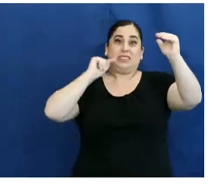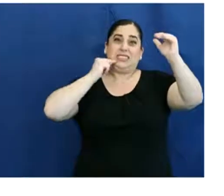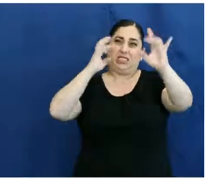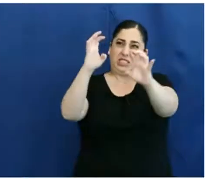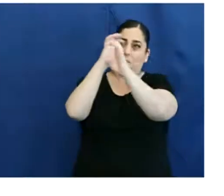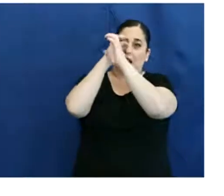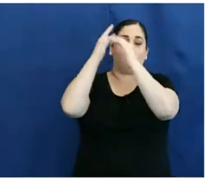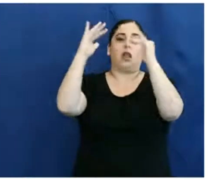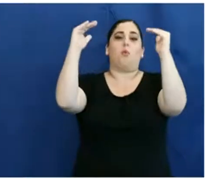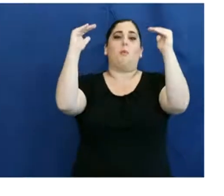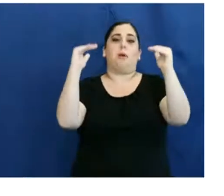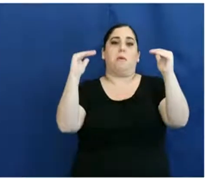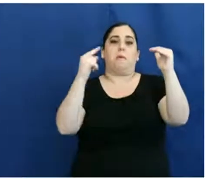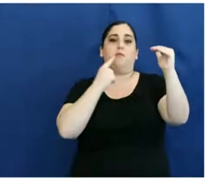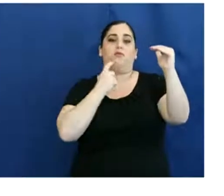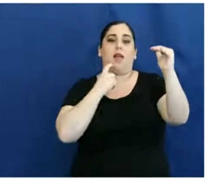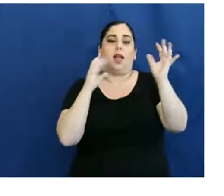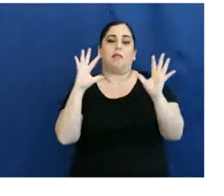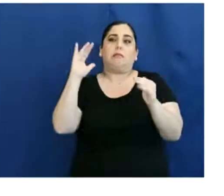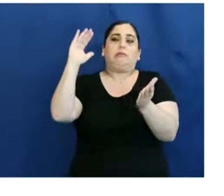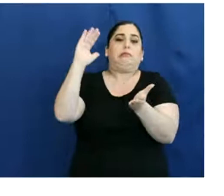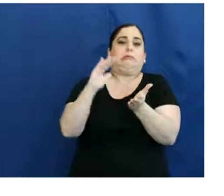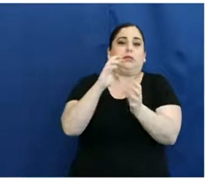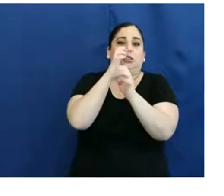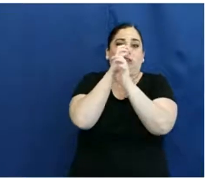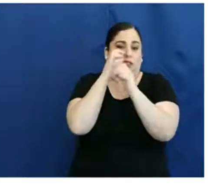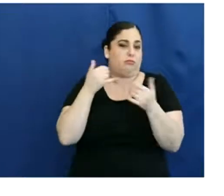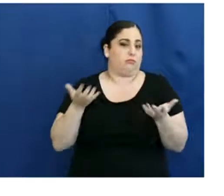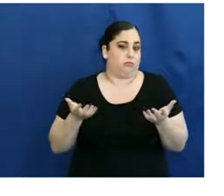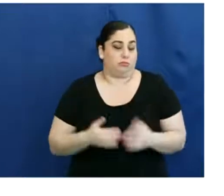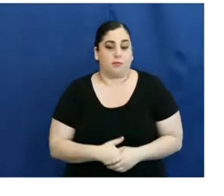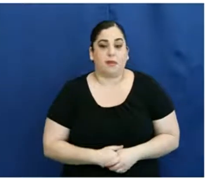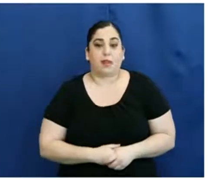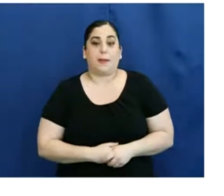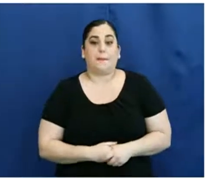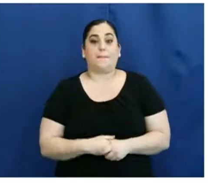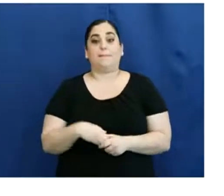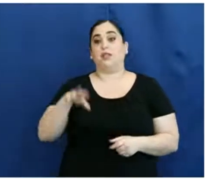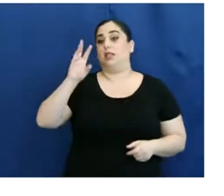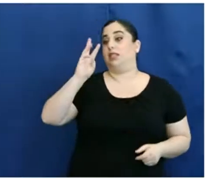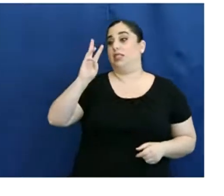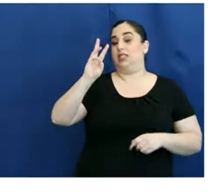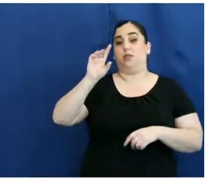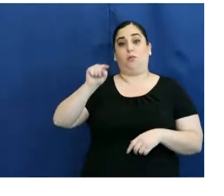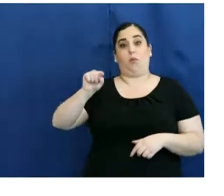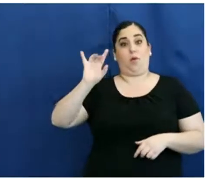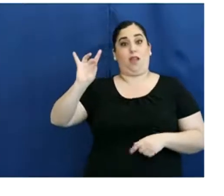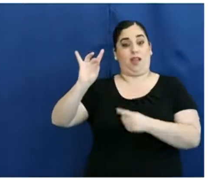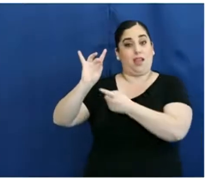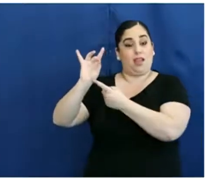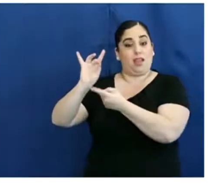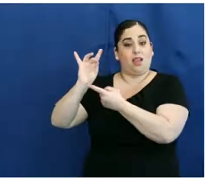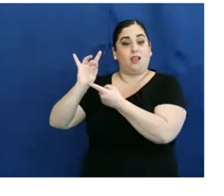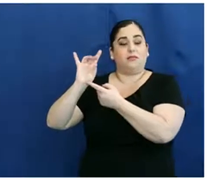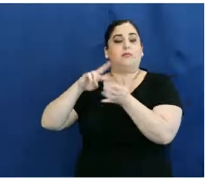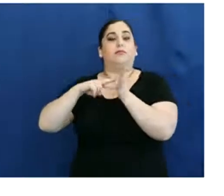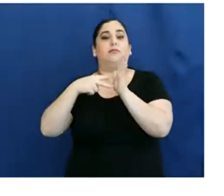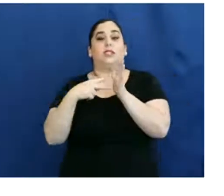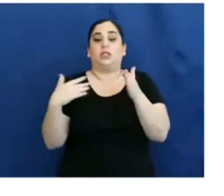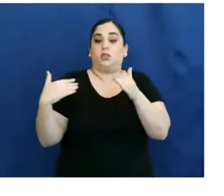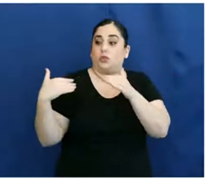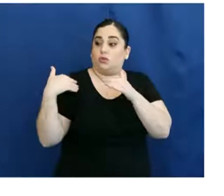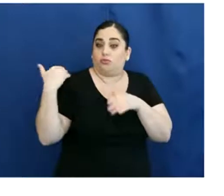going to 6.8 is on youth sports. It lifts the requirement that they have to do testing, but we obviously want to keep this